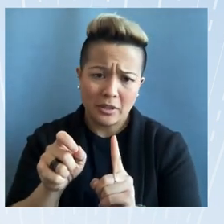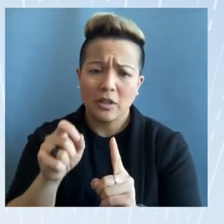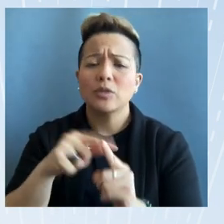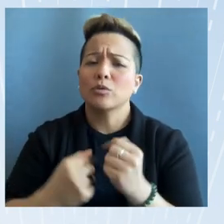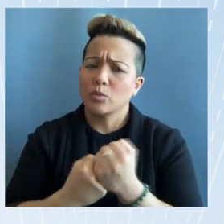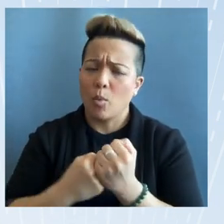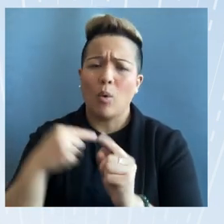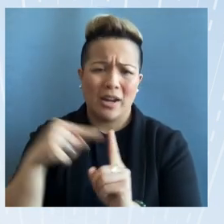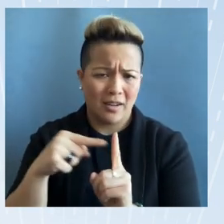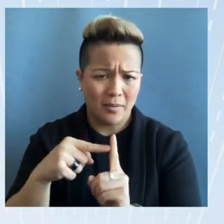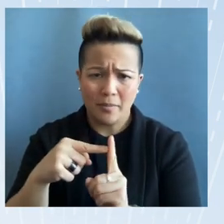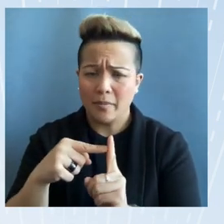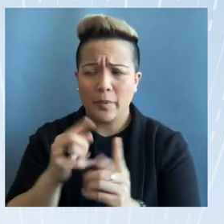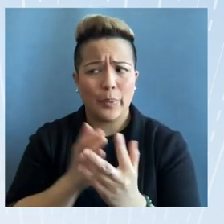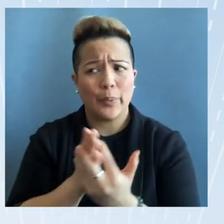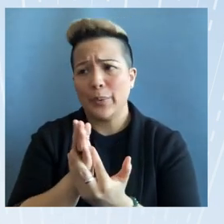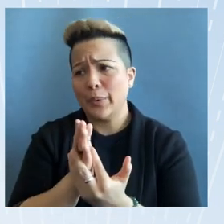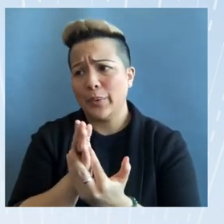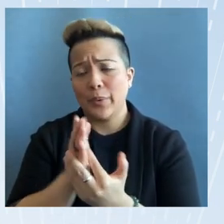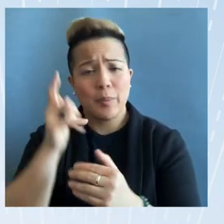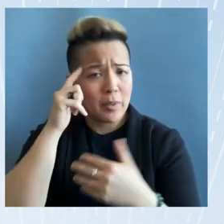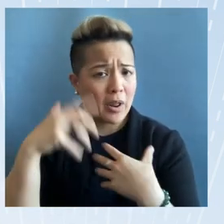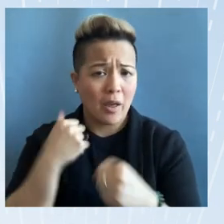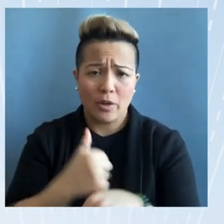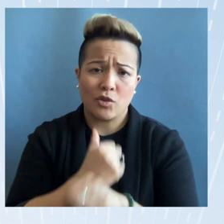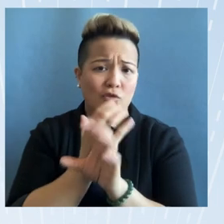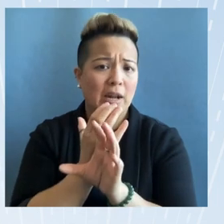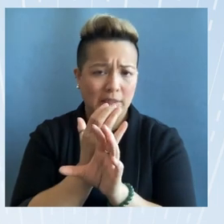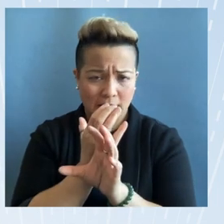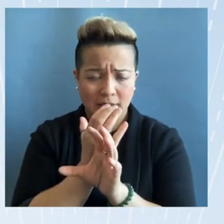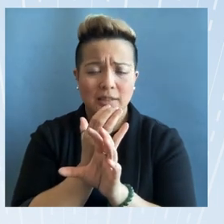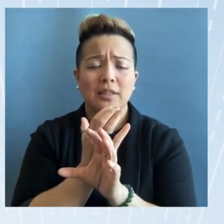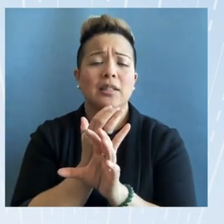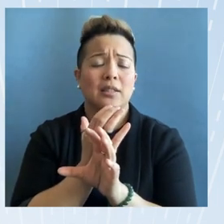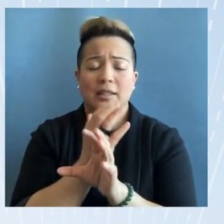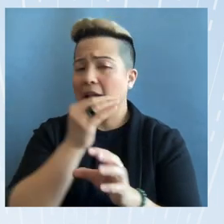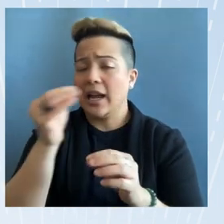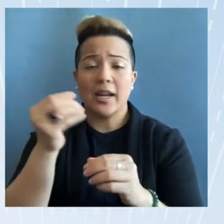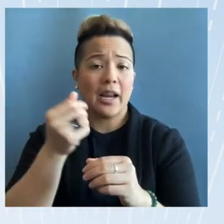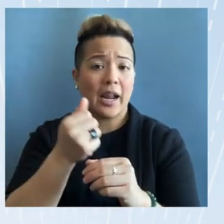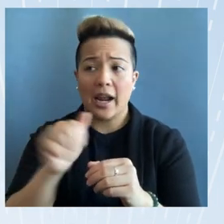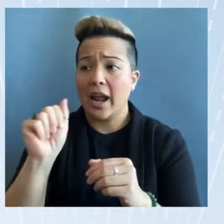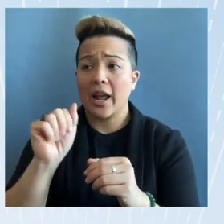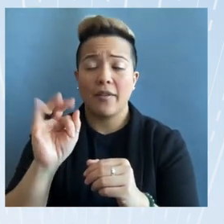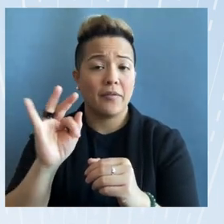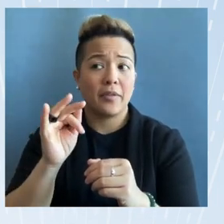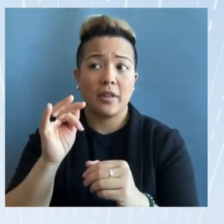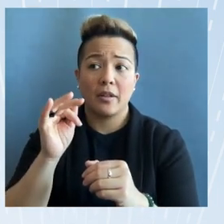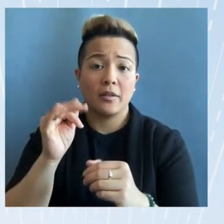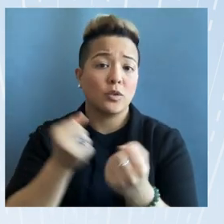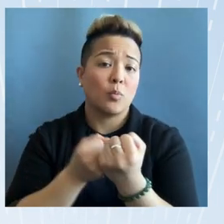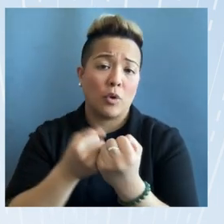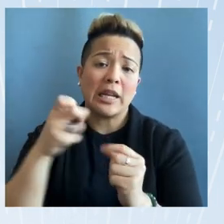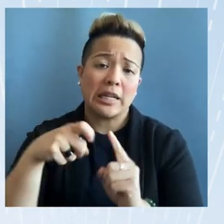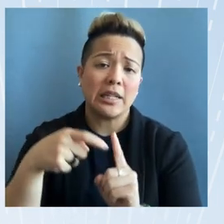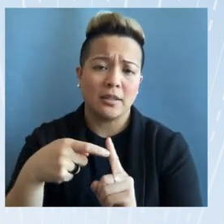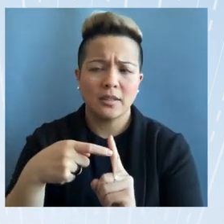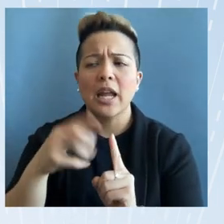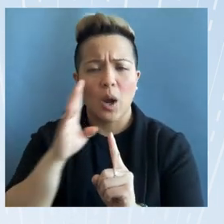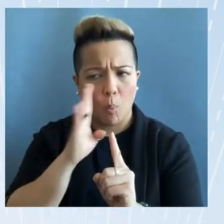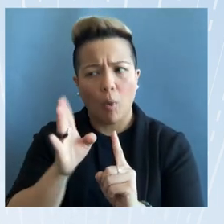in through the mental health crisis and any other help they need. So.